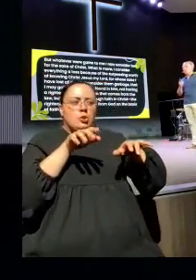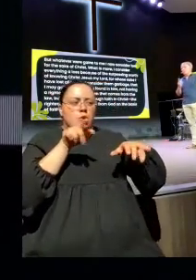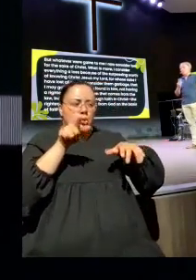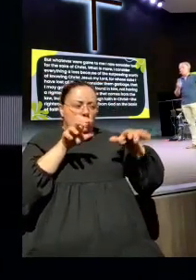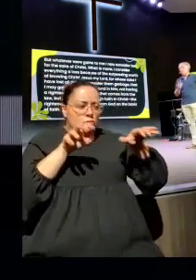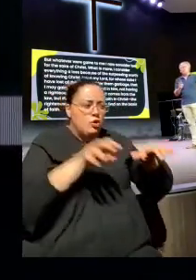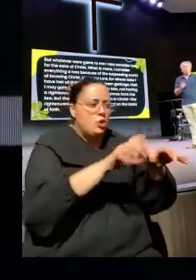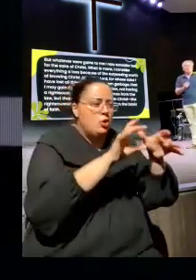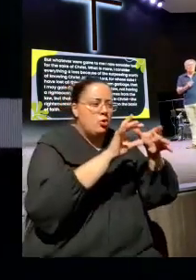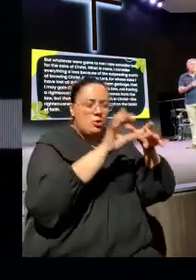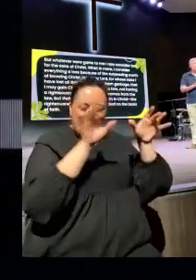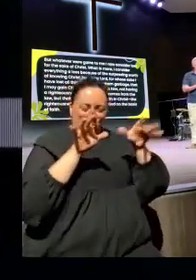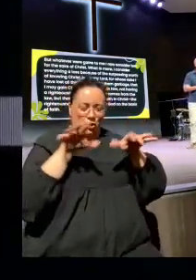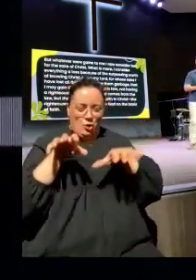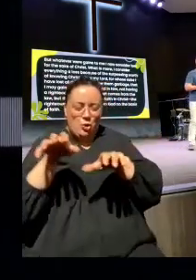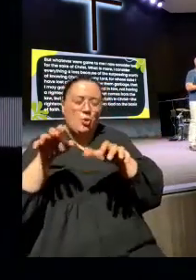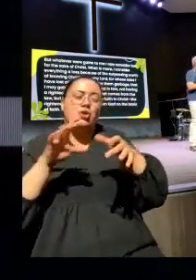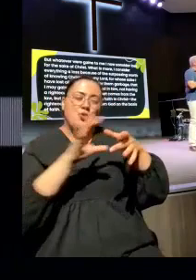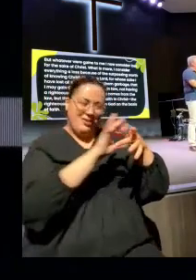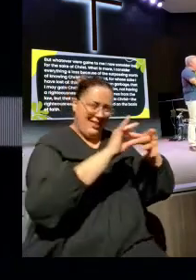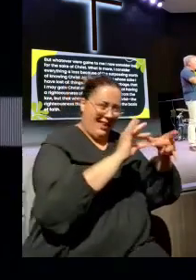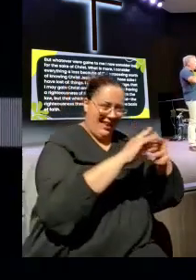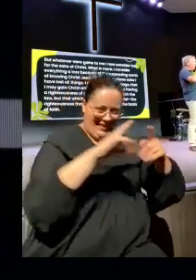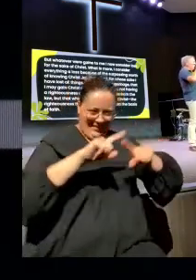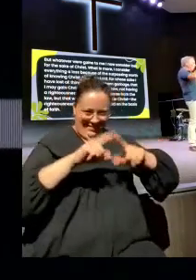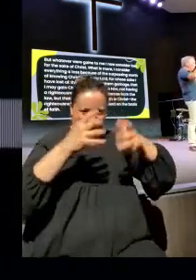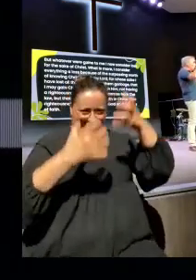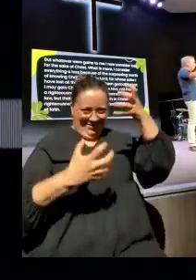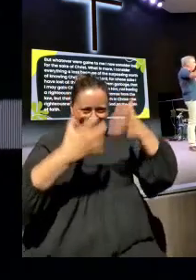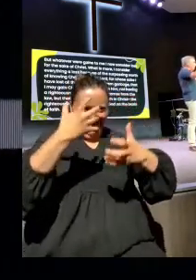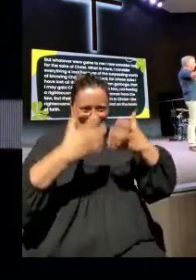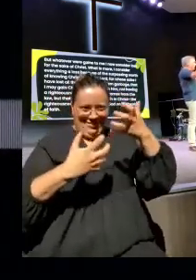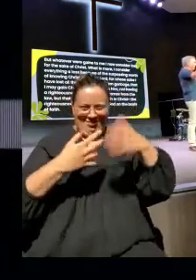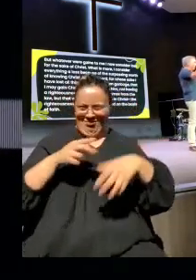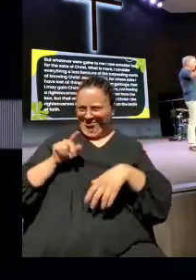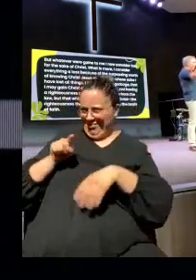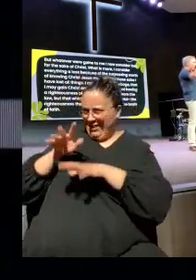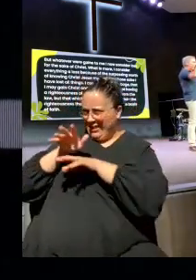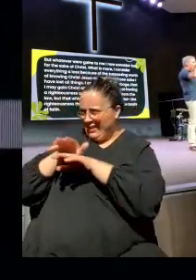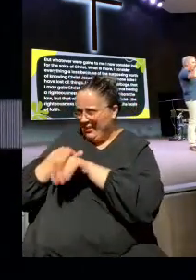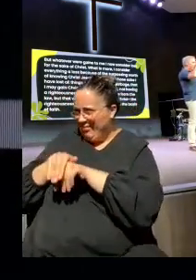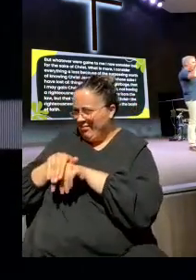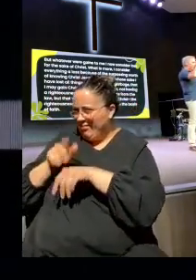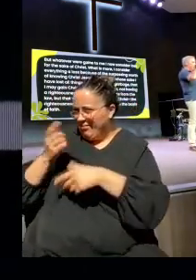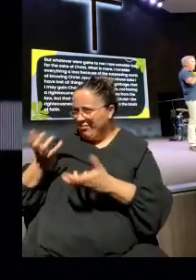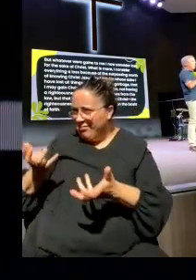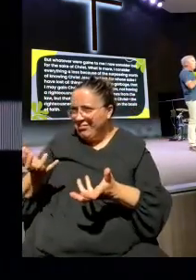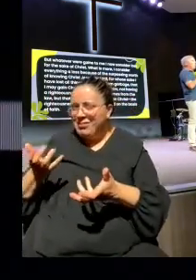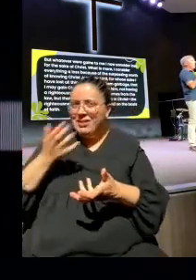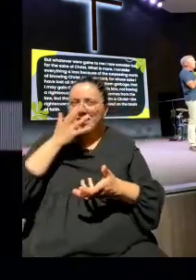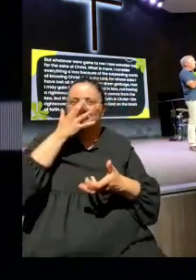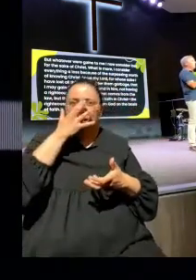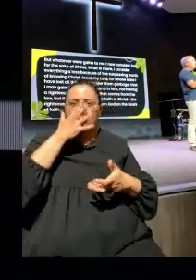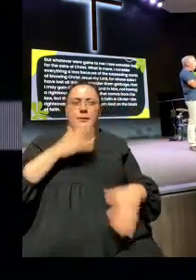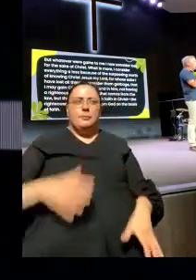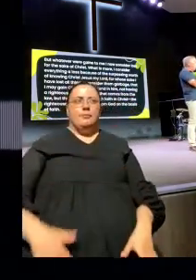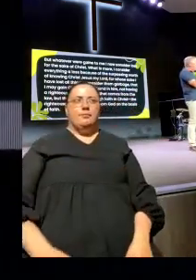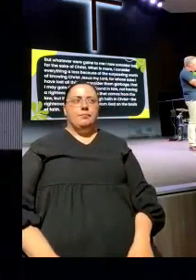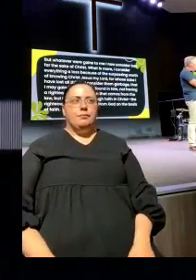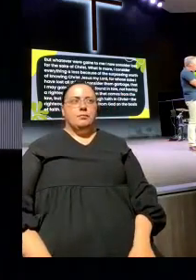Here's what I love, though, what Paul teaches us. Because that's a huge bar to have to rise up to, right? I mean, whoever